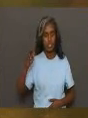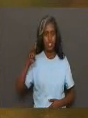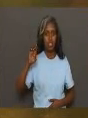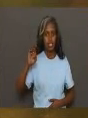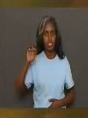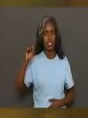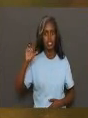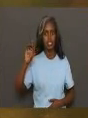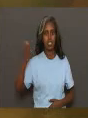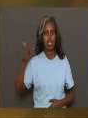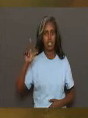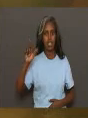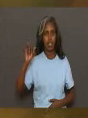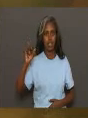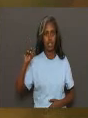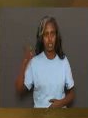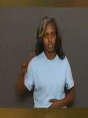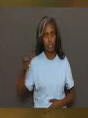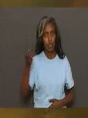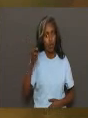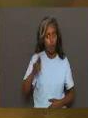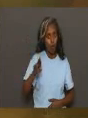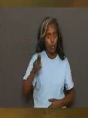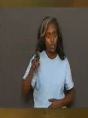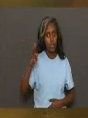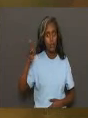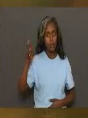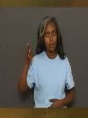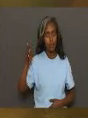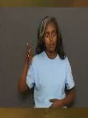rescaling, or pivoting.